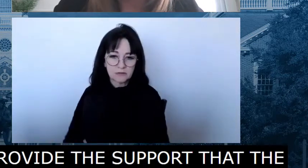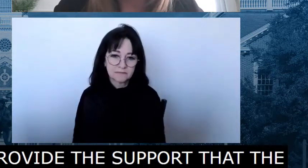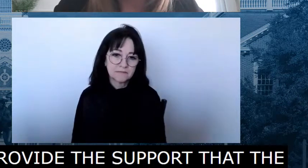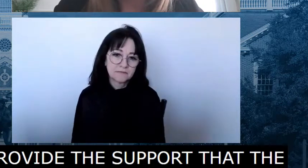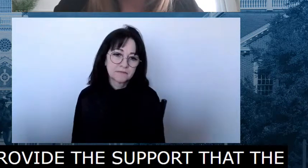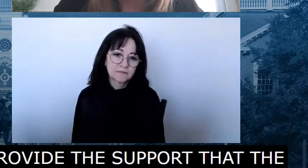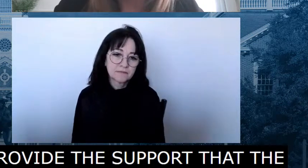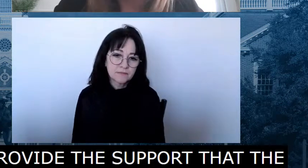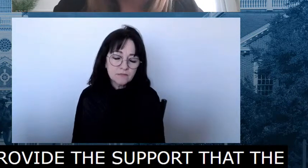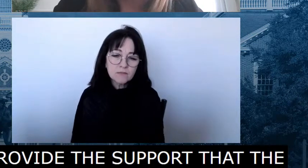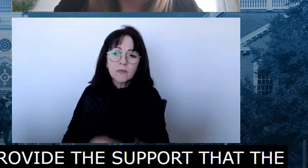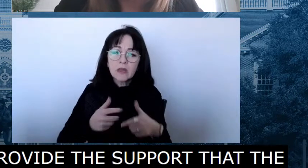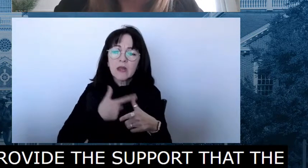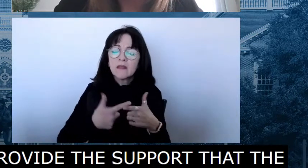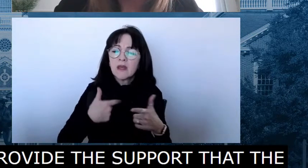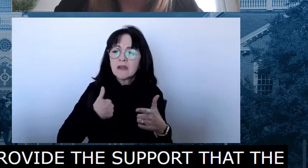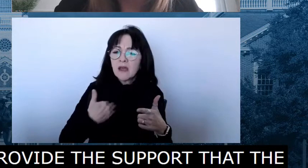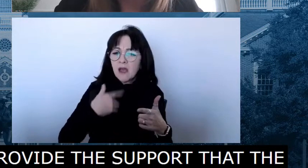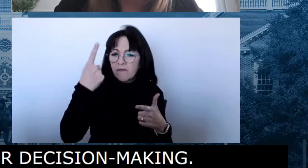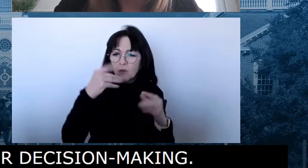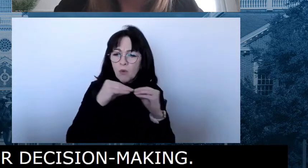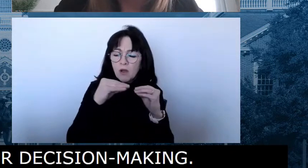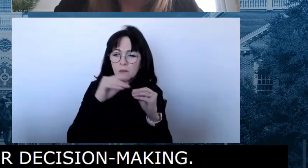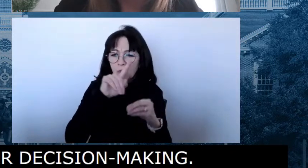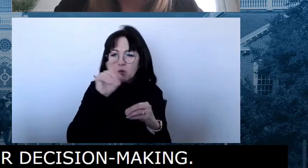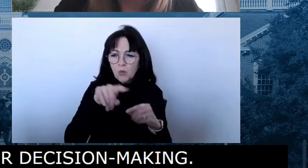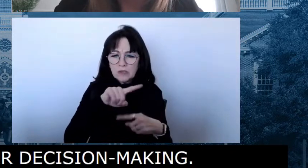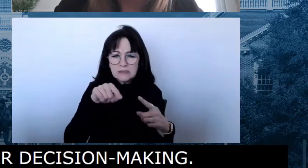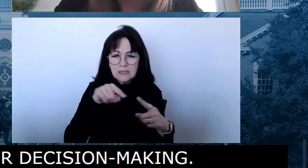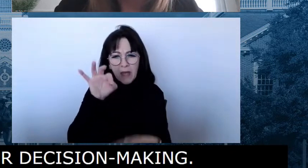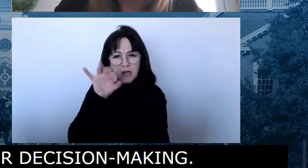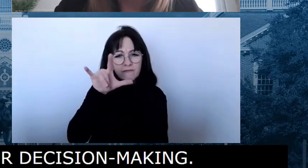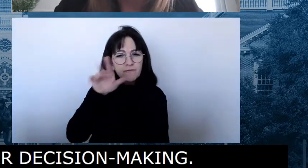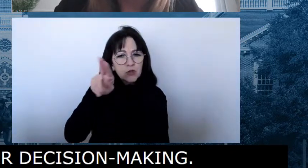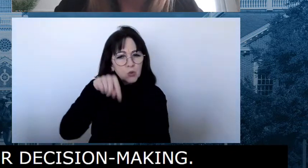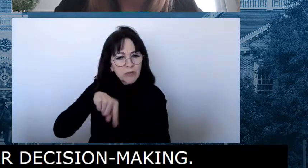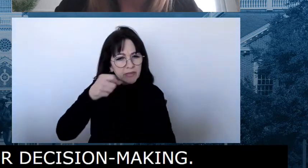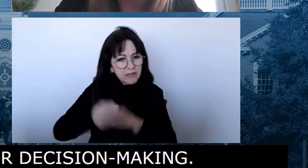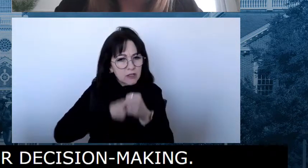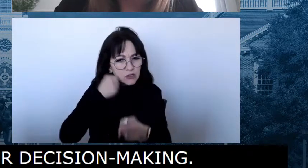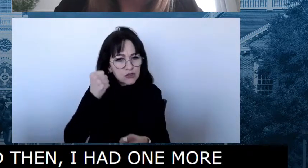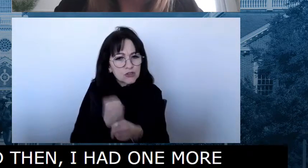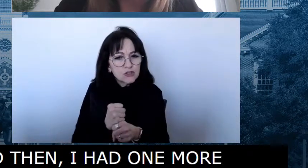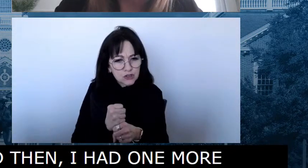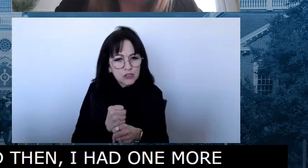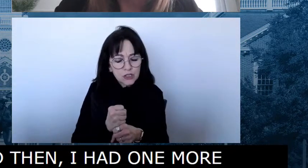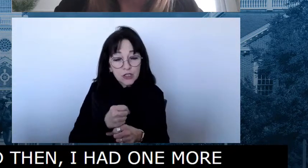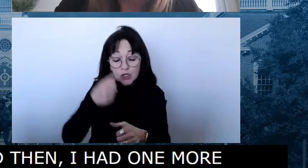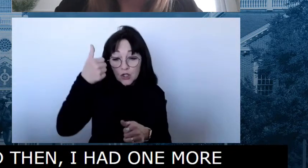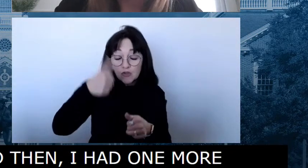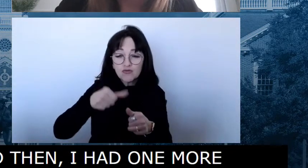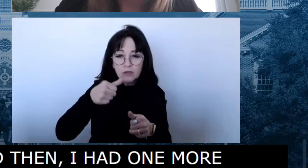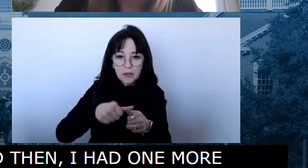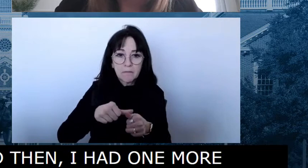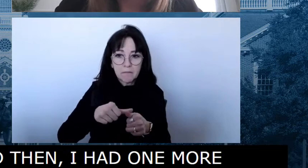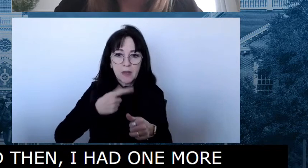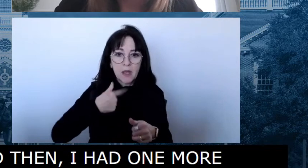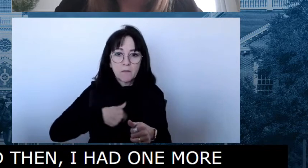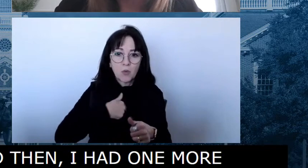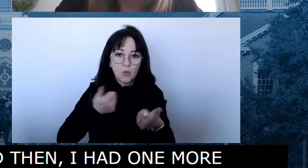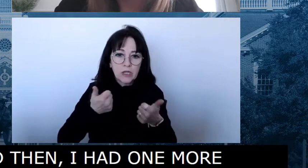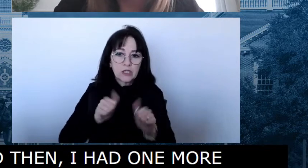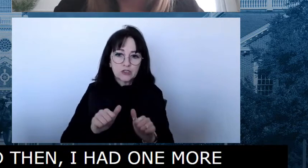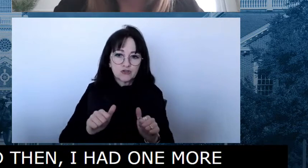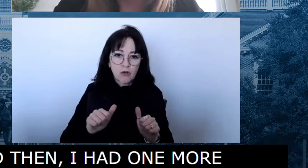All right, and then I had one more question just about the flu this year. I know we were pushing vaccinations pretty hard throughout the